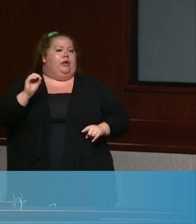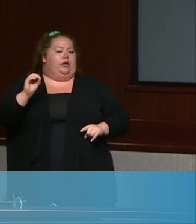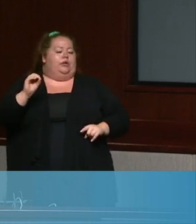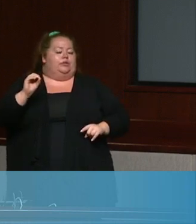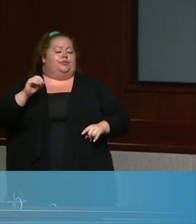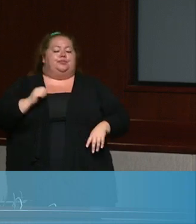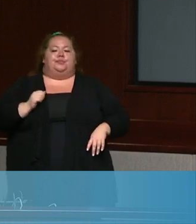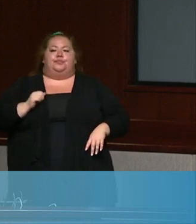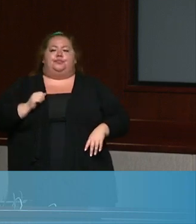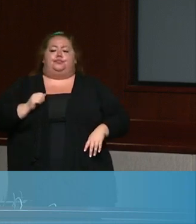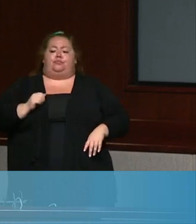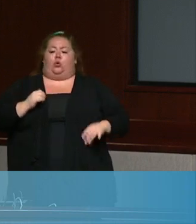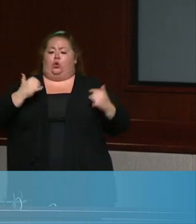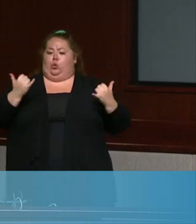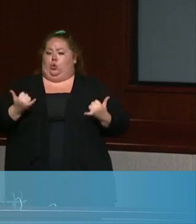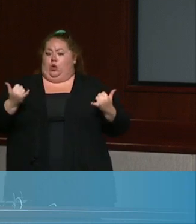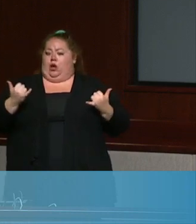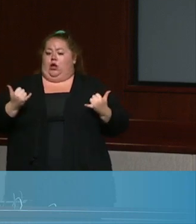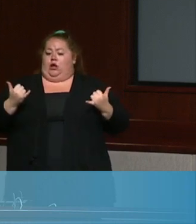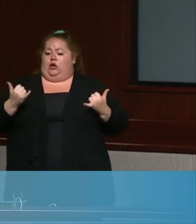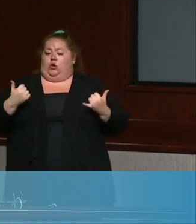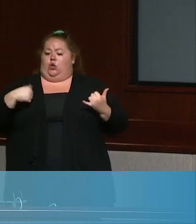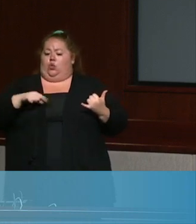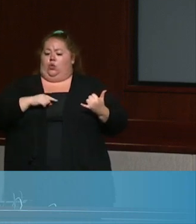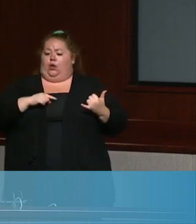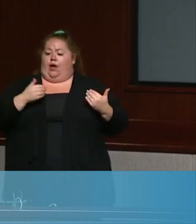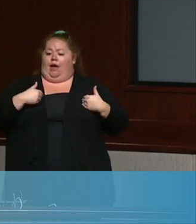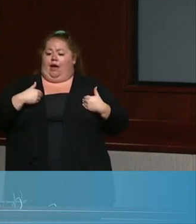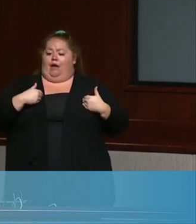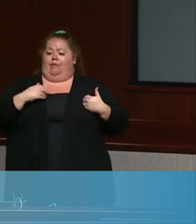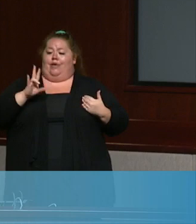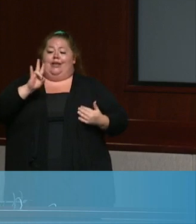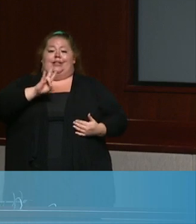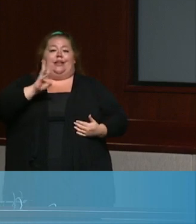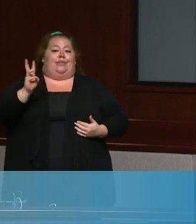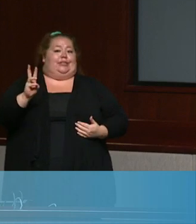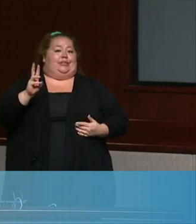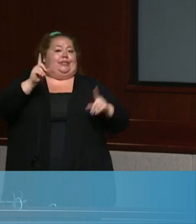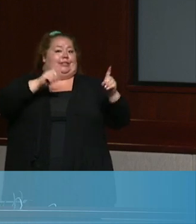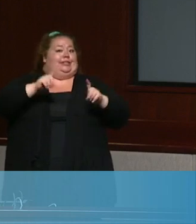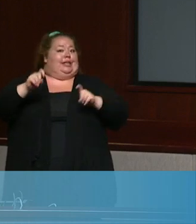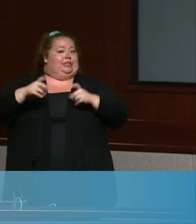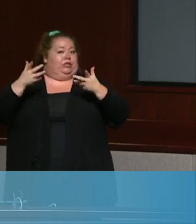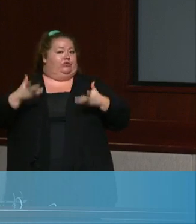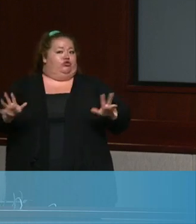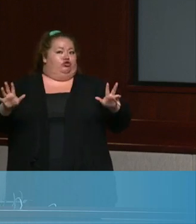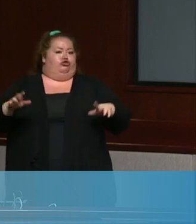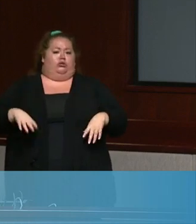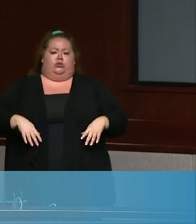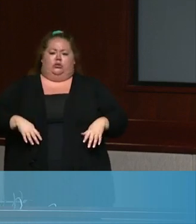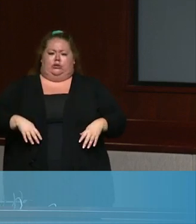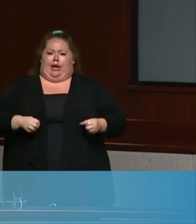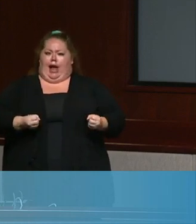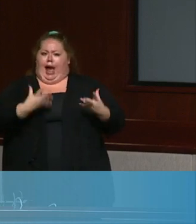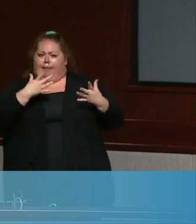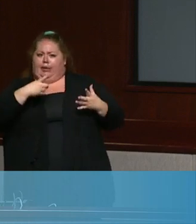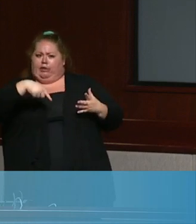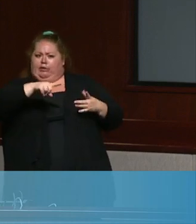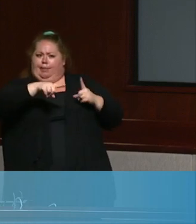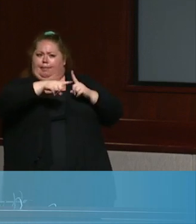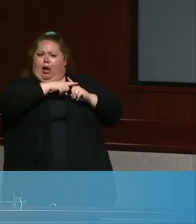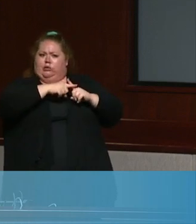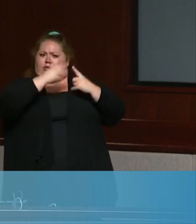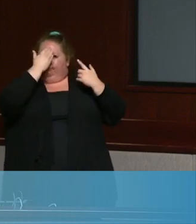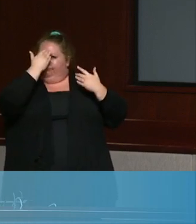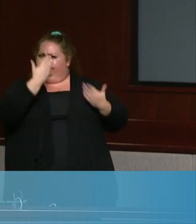think to date, I think we've tested 76. I don't believe we would have counts on how many of those are positive, simply because